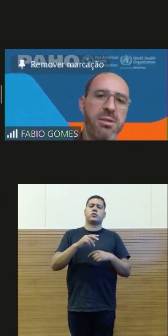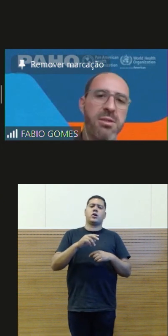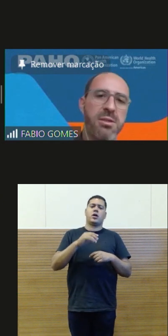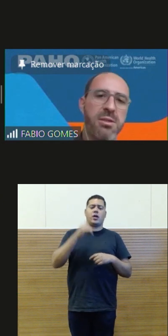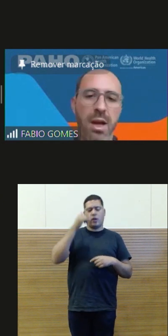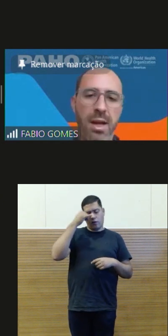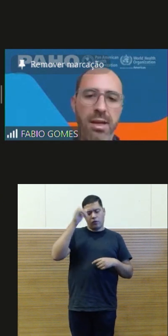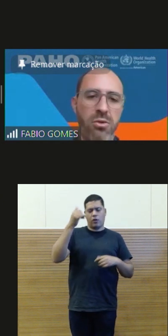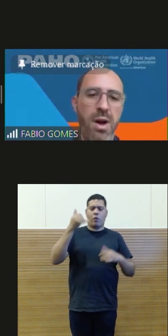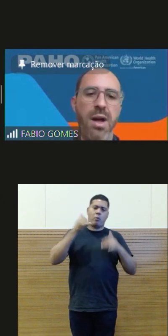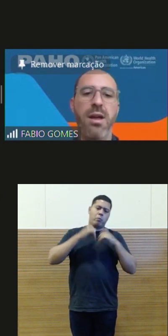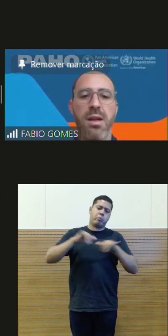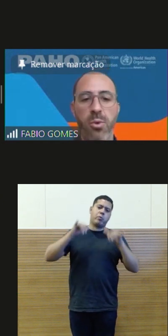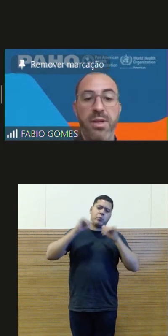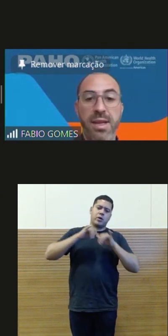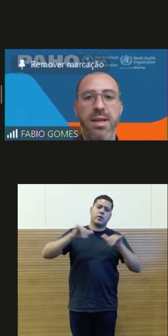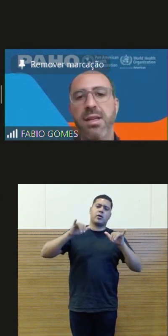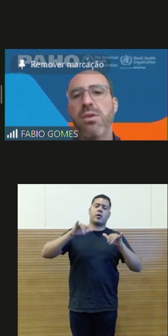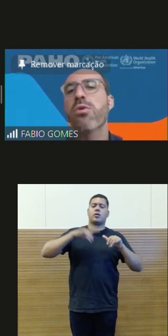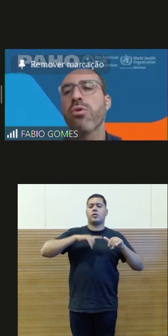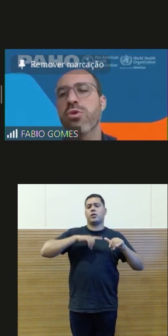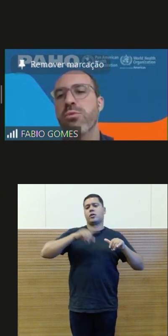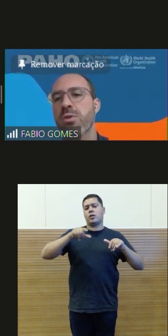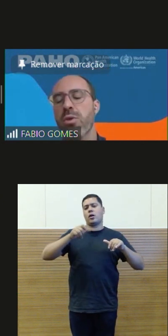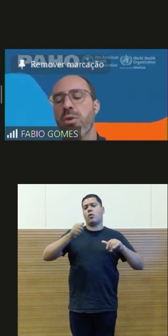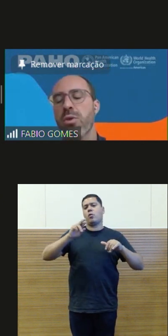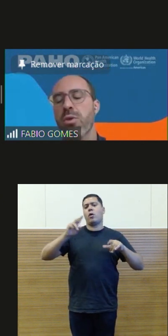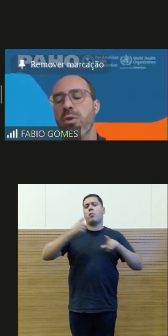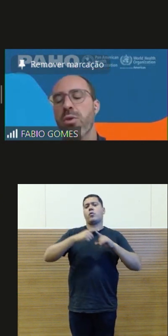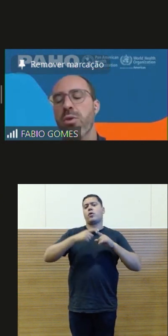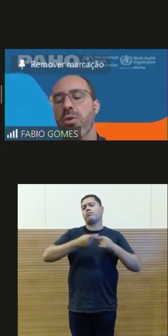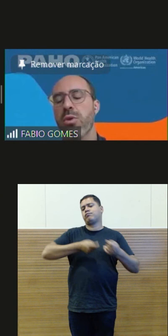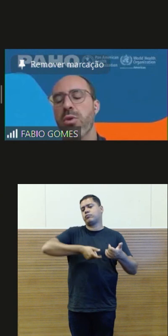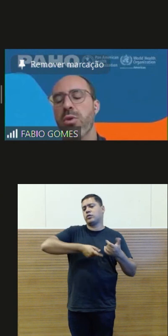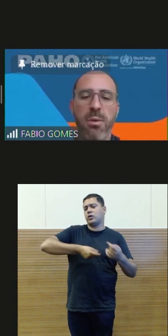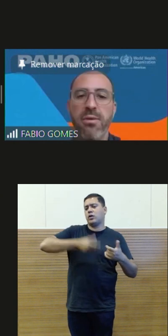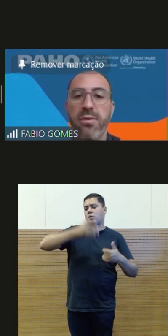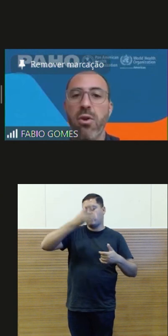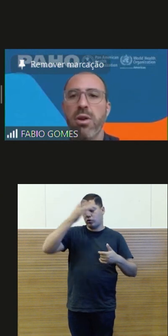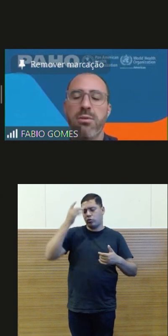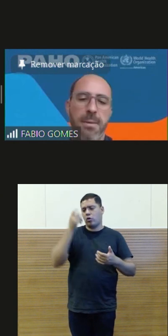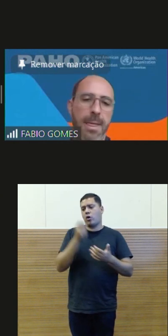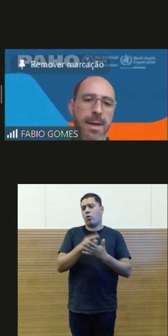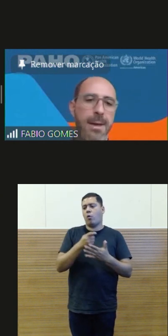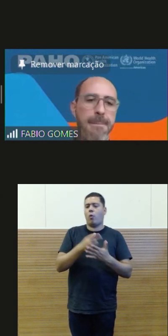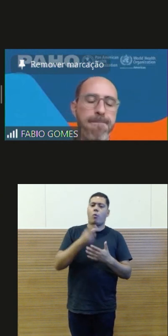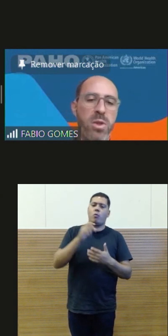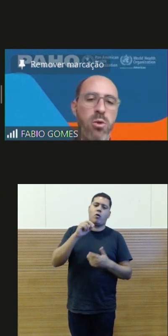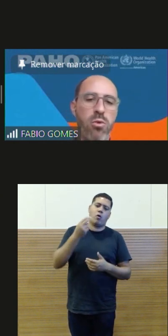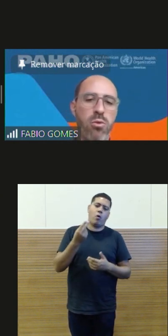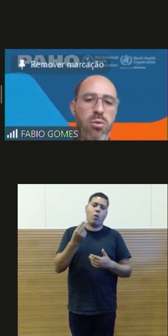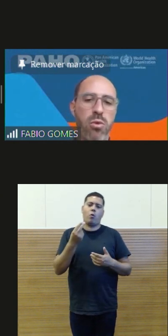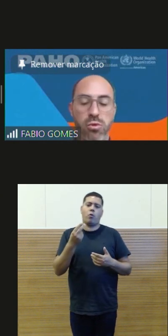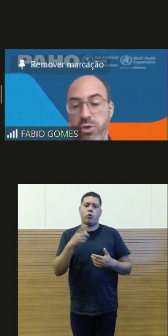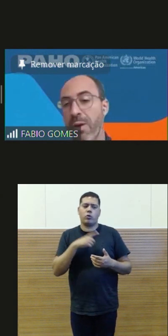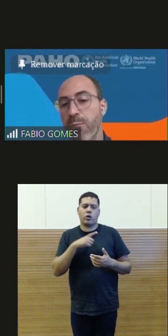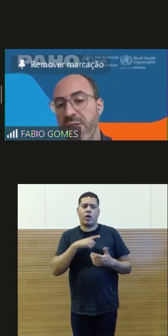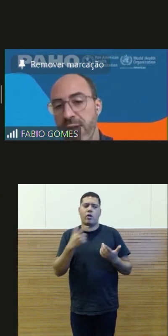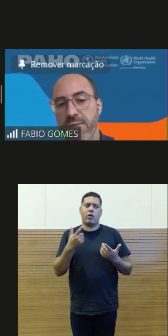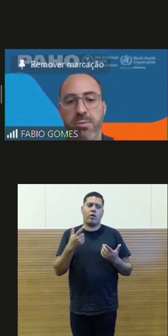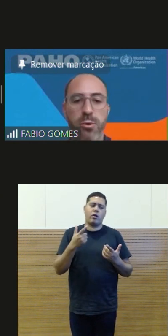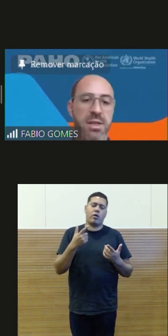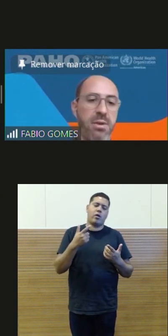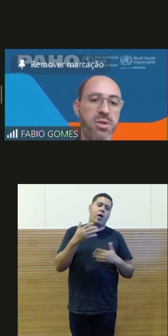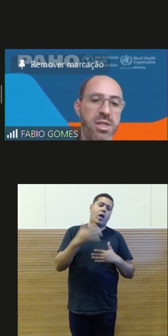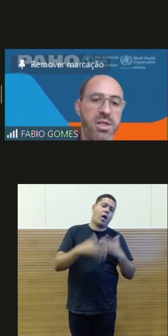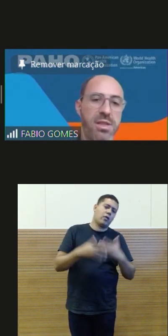to prevent many of the wrongful advertisement that we have on air because they deceive the consumers or either that